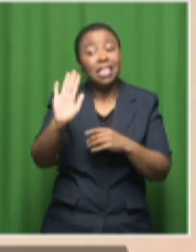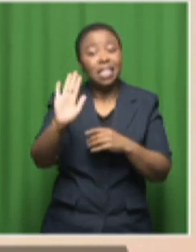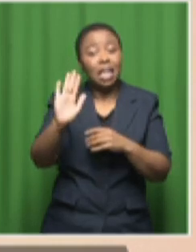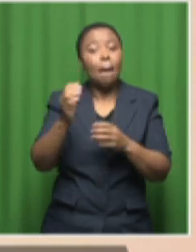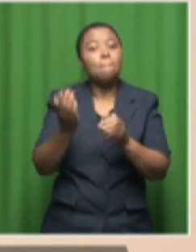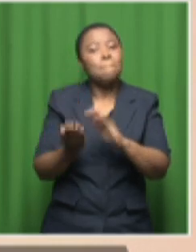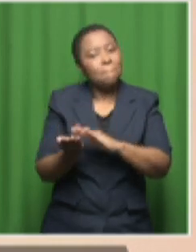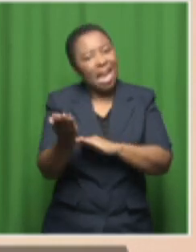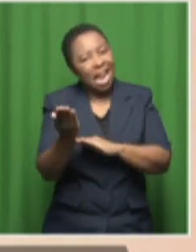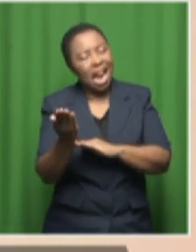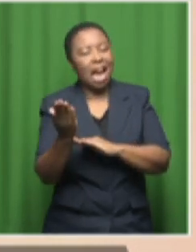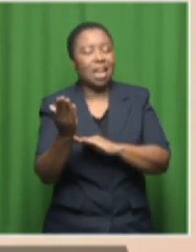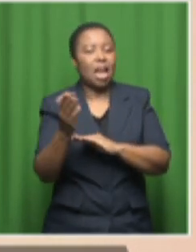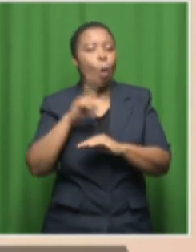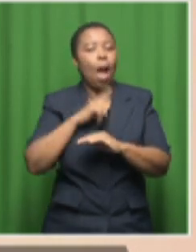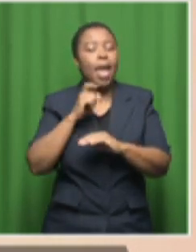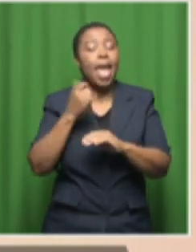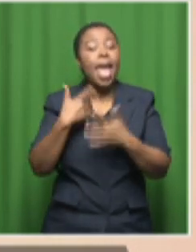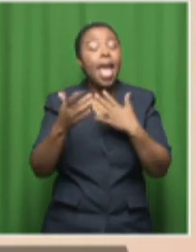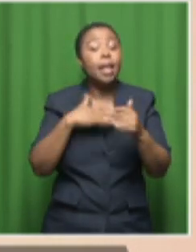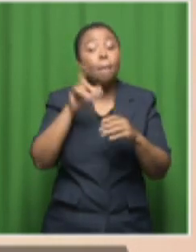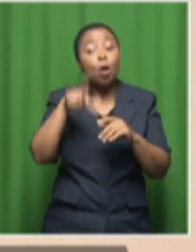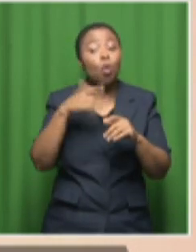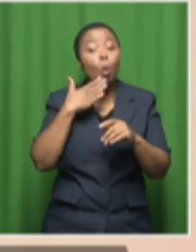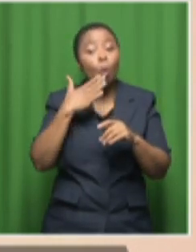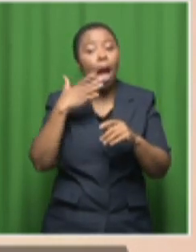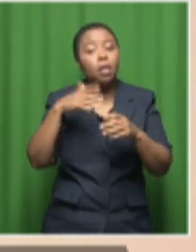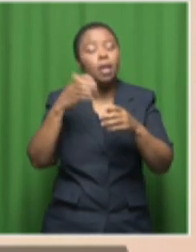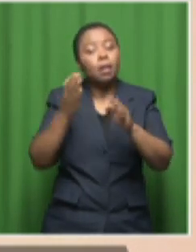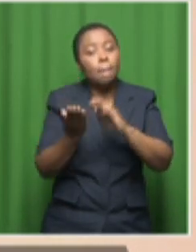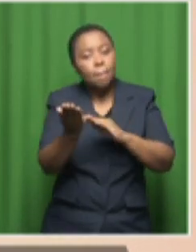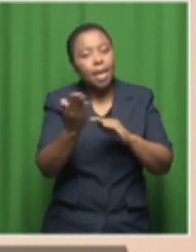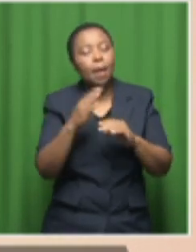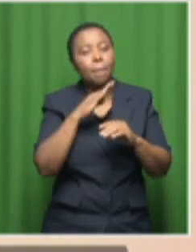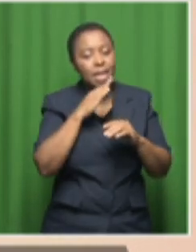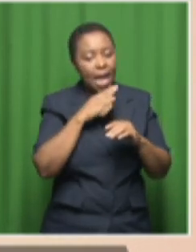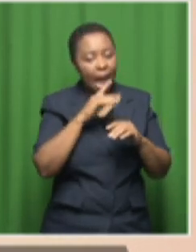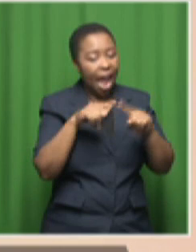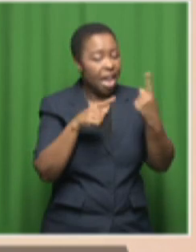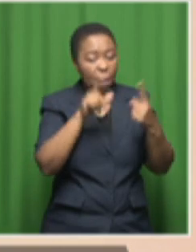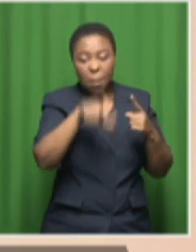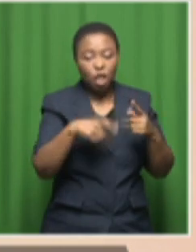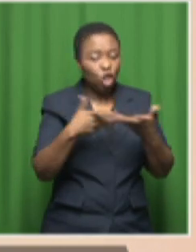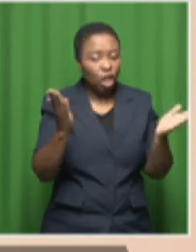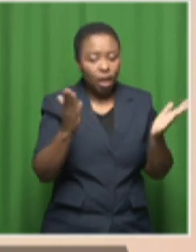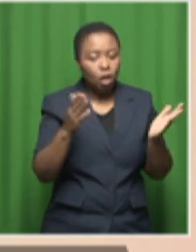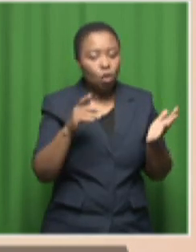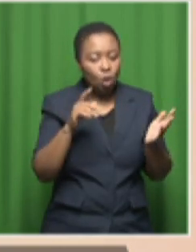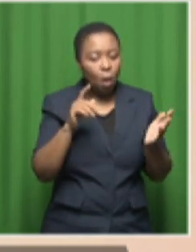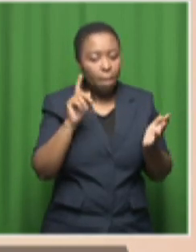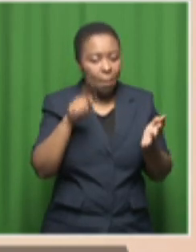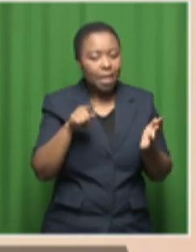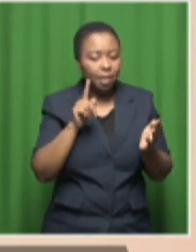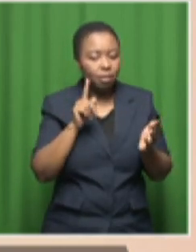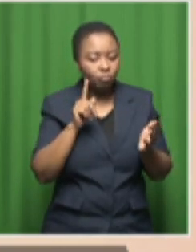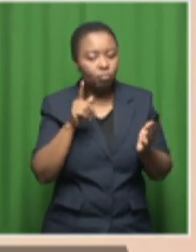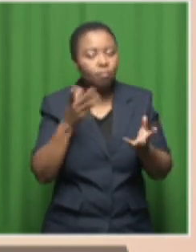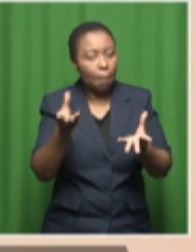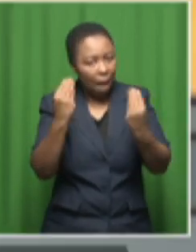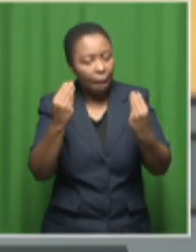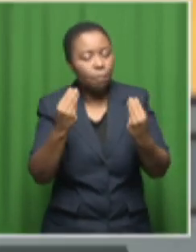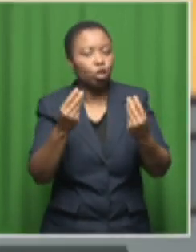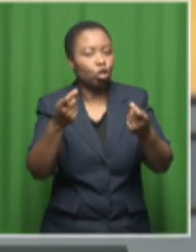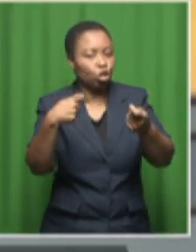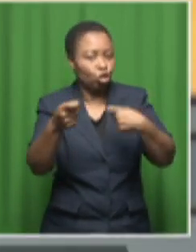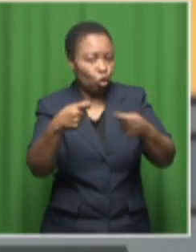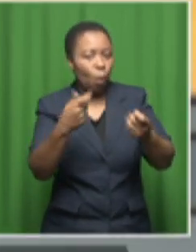to everyone that needs dumpling, it shouldn't be who can prepare dumpling for me. You should just access it easily in store. Yeah. And